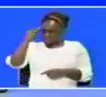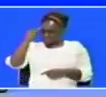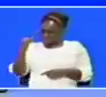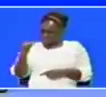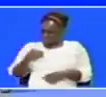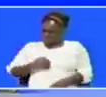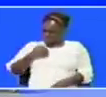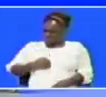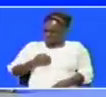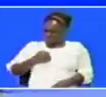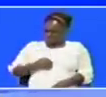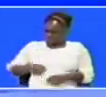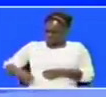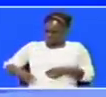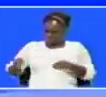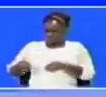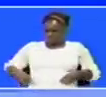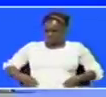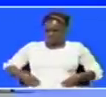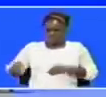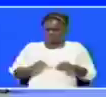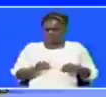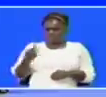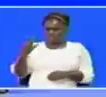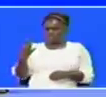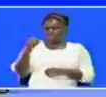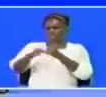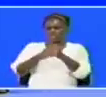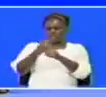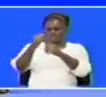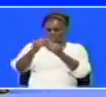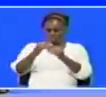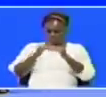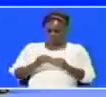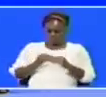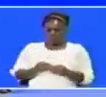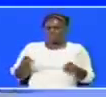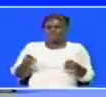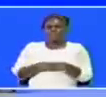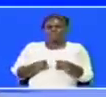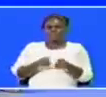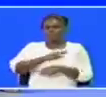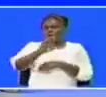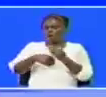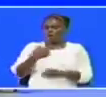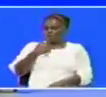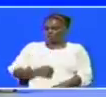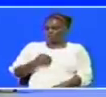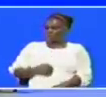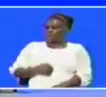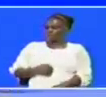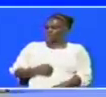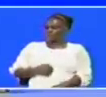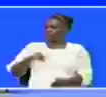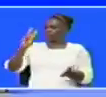undergo 3 transplants in 3 consecutive years, and what's more, that all 3